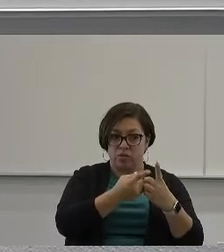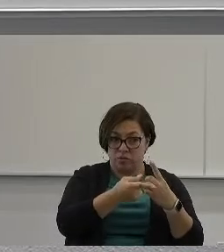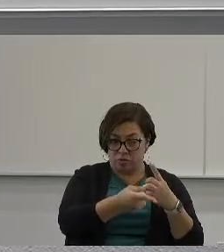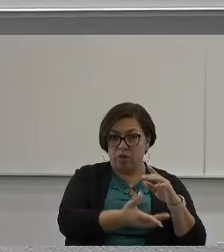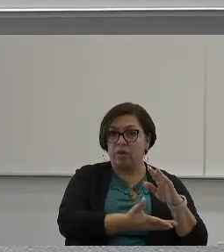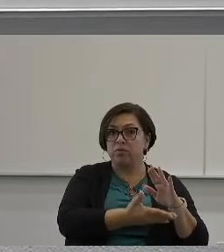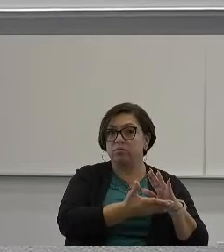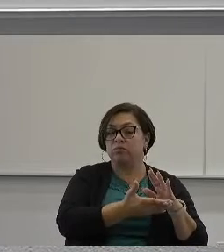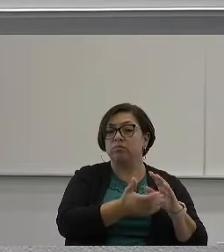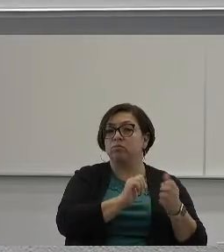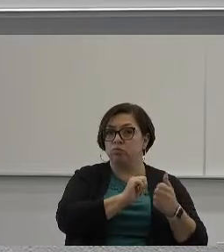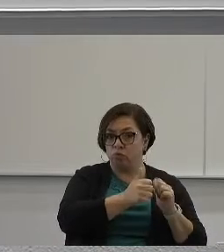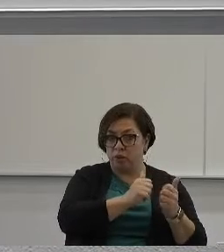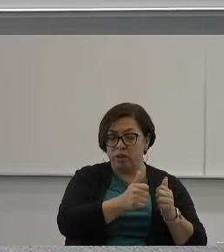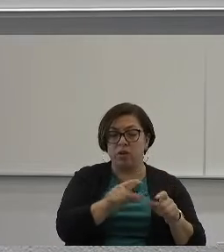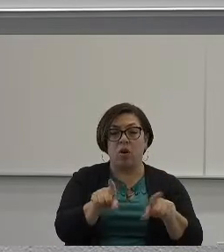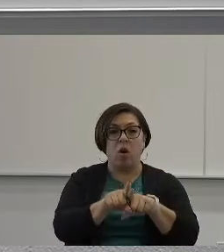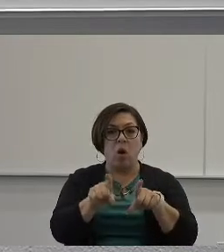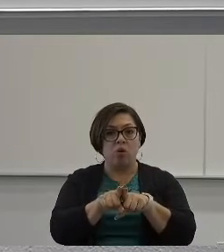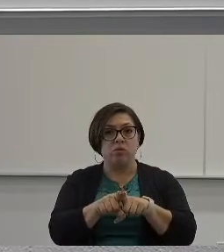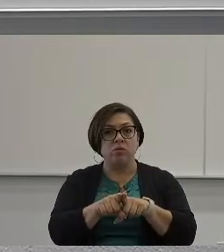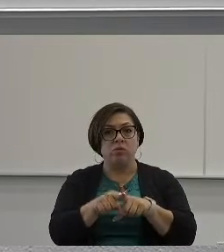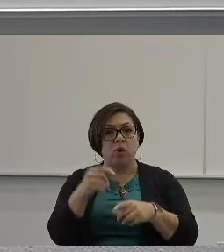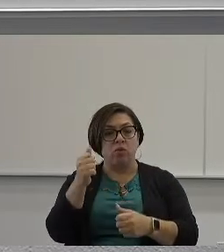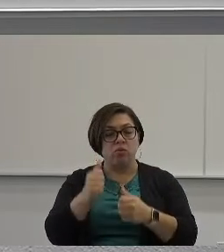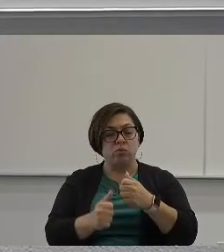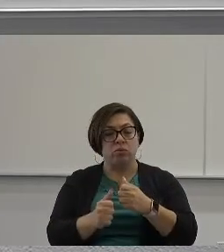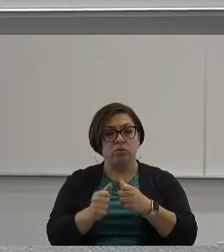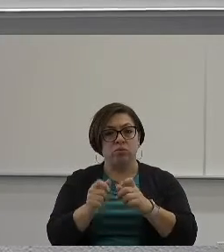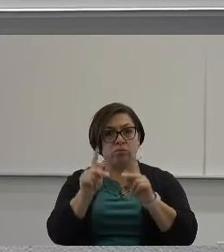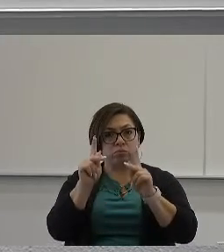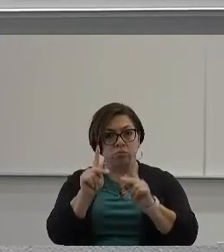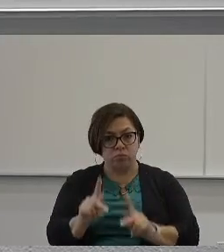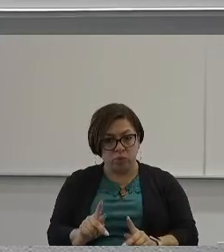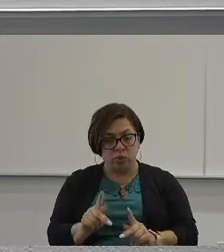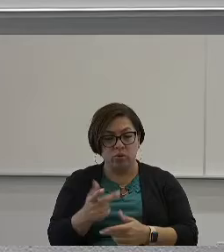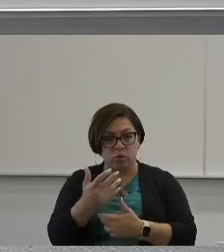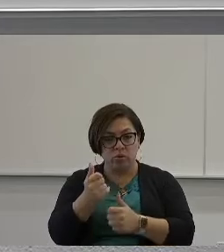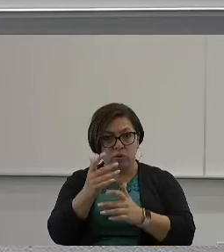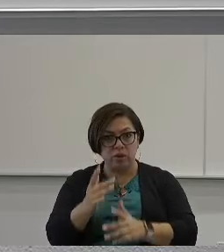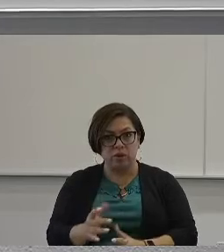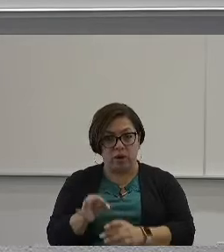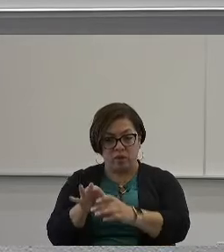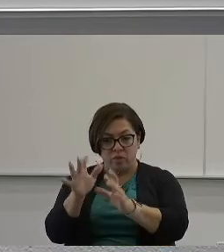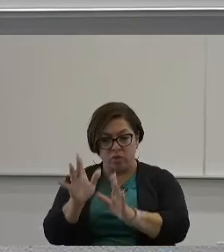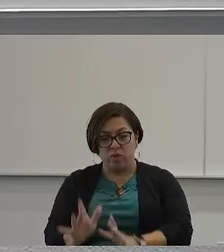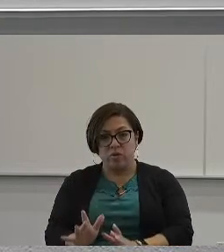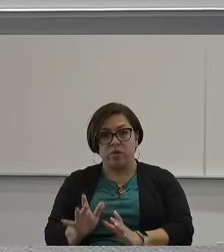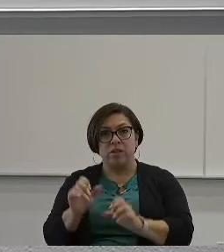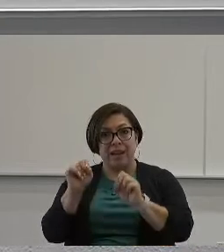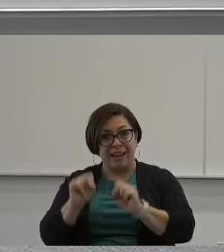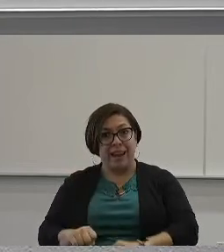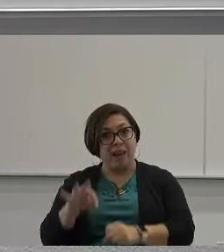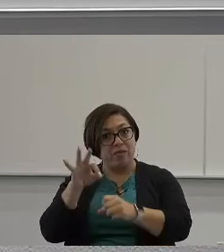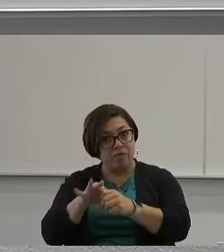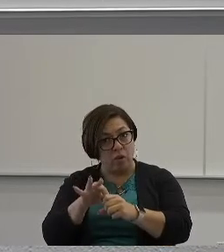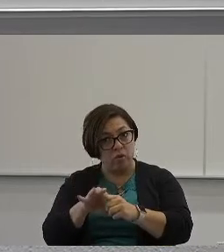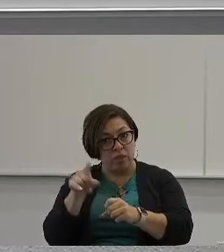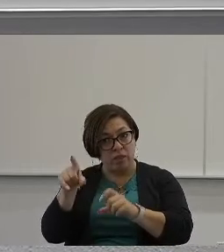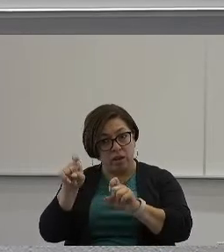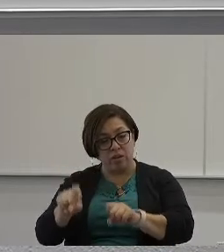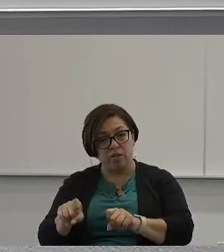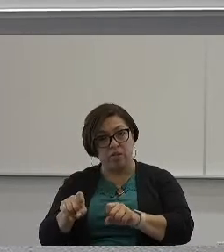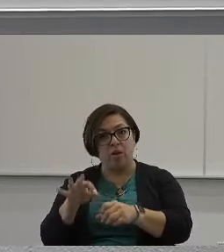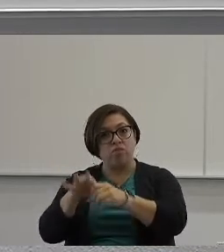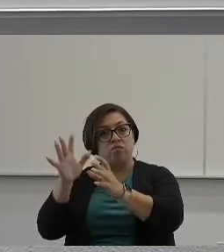also which candidates or trustees voters can vote for, because voters are only allowed to vote for candidates in the district